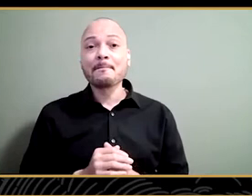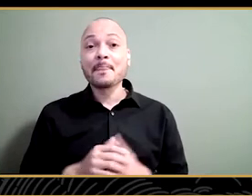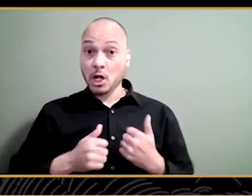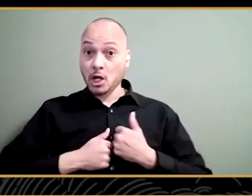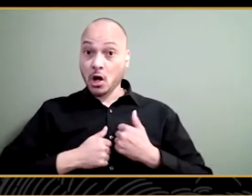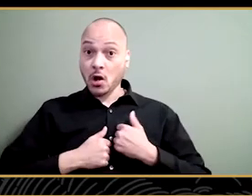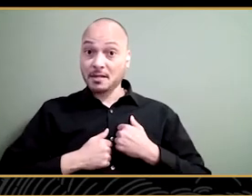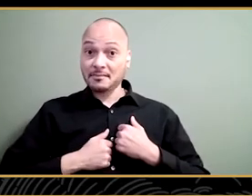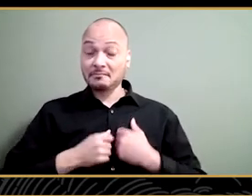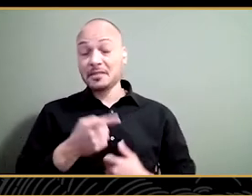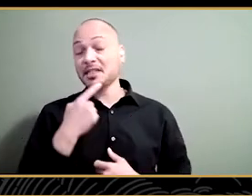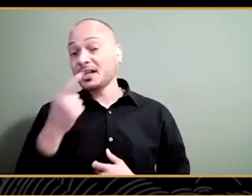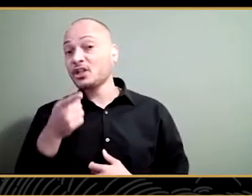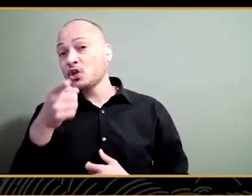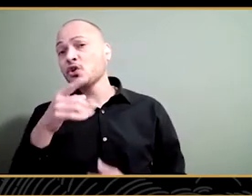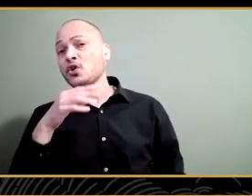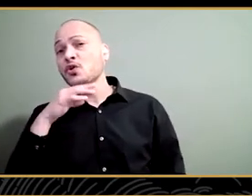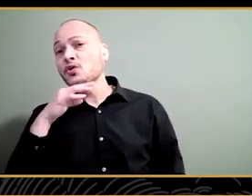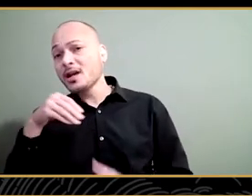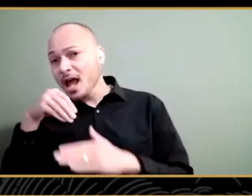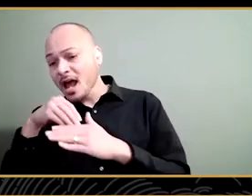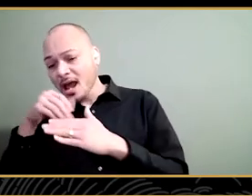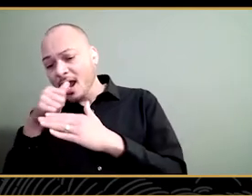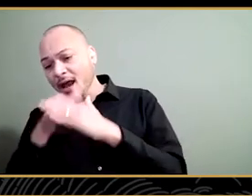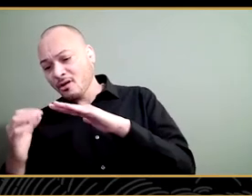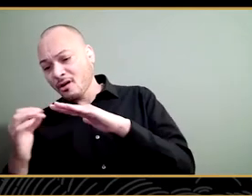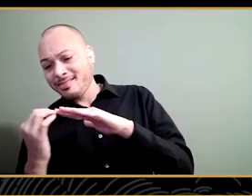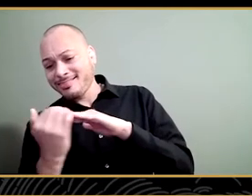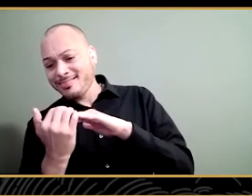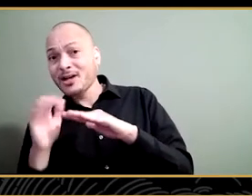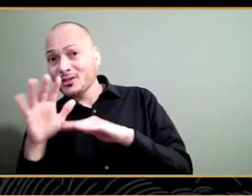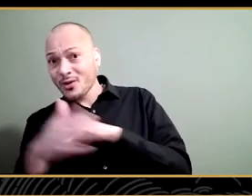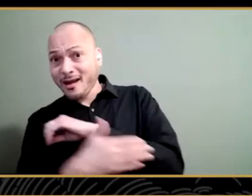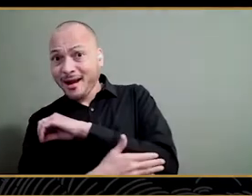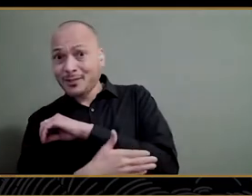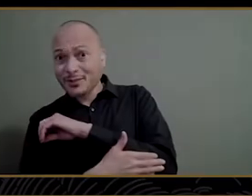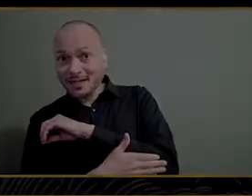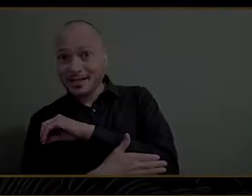line by line through the written text until the screen is refreshed with new stanzas of poetry.